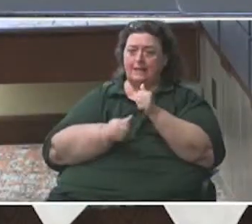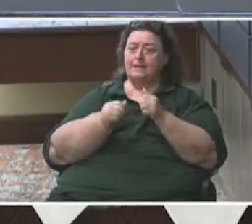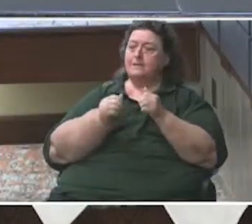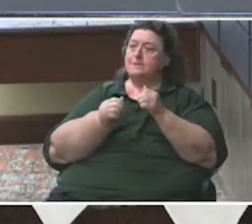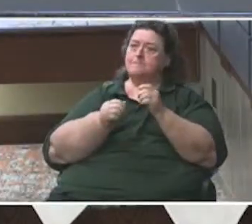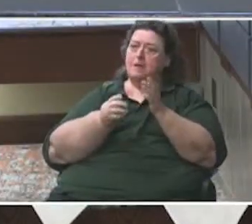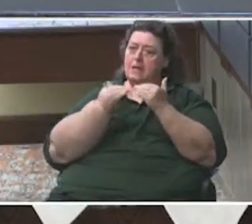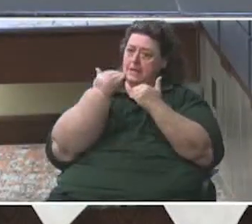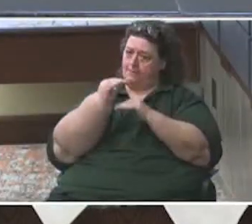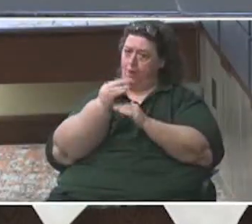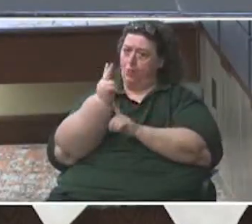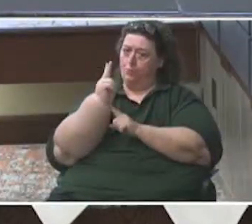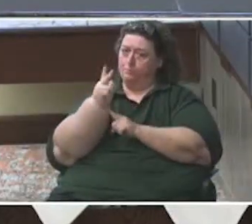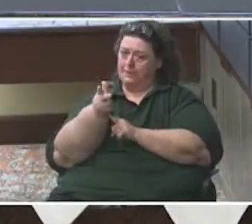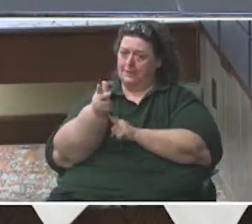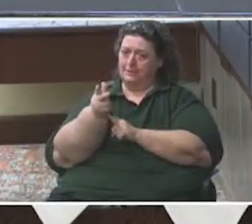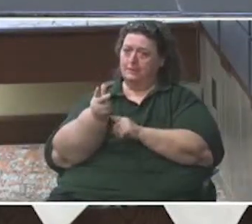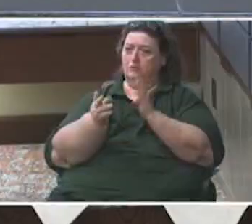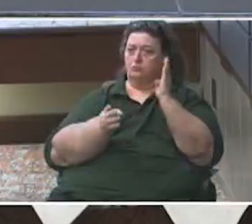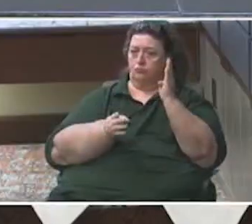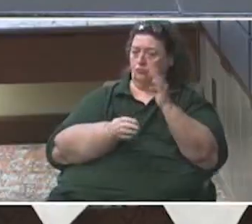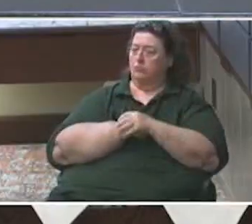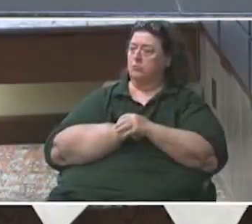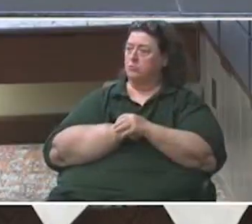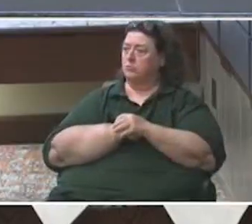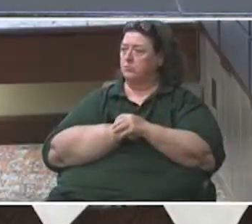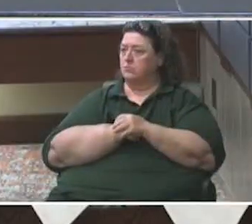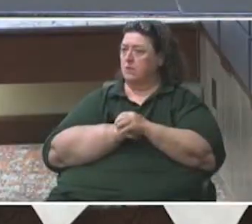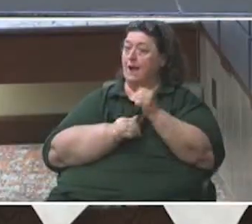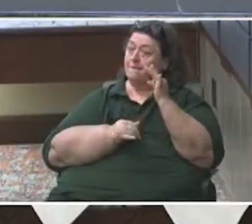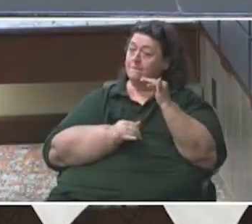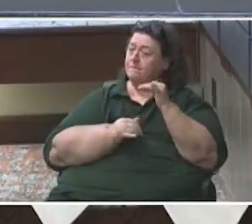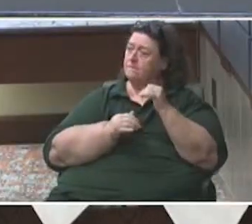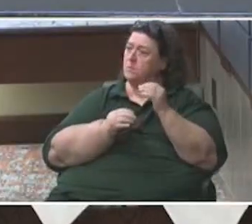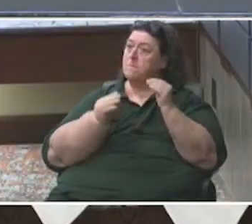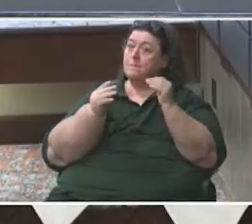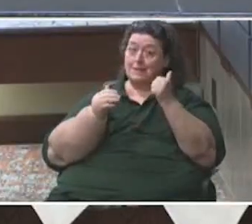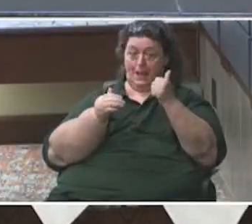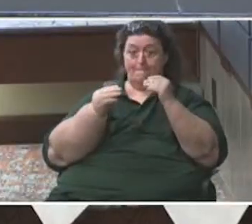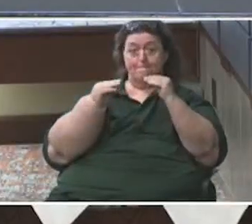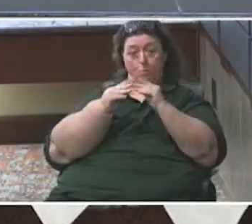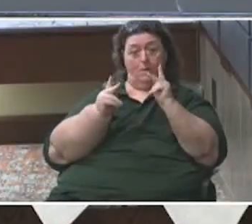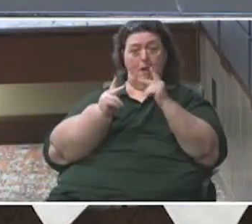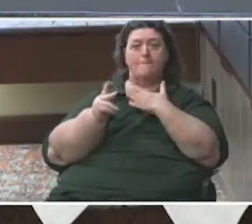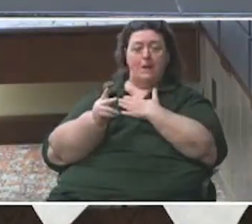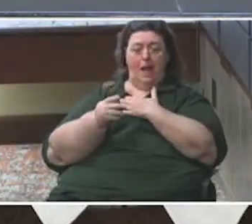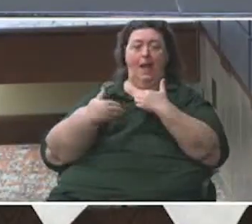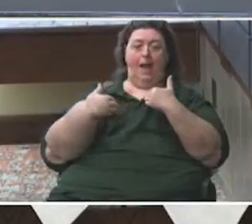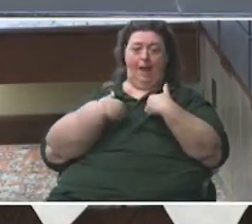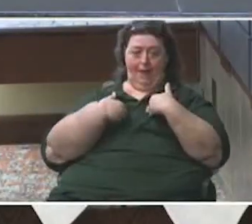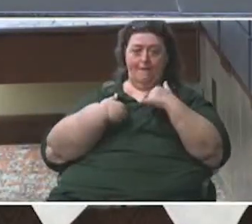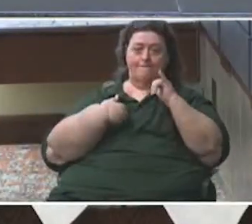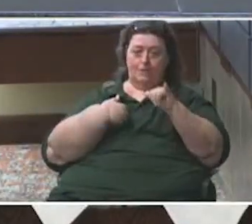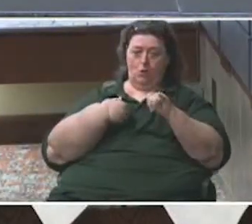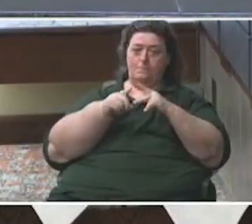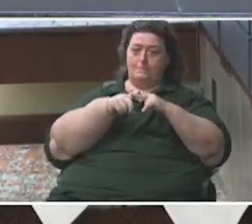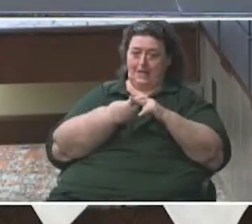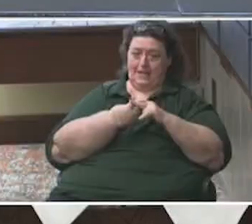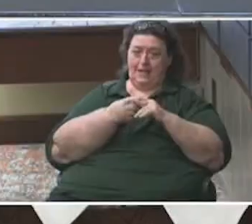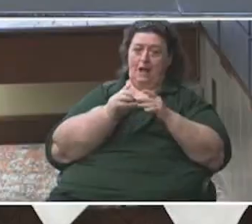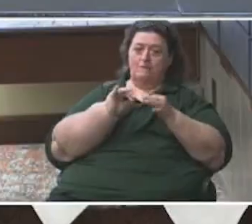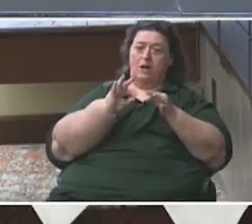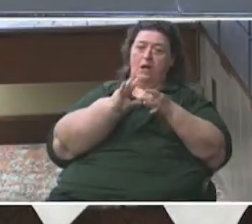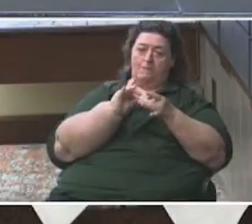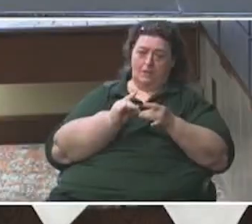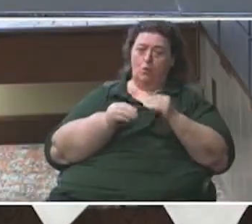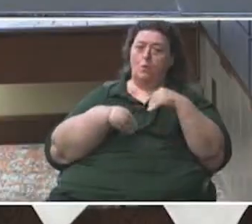3 minutes. If you're speaking on behalf of a group of 10 or more individuals present, please have those persons stand at the beginning of your comments and you'll